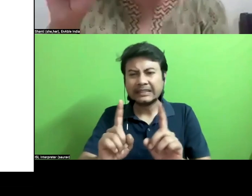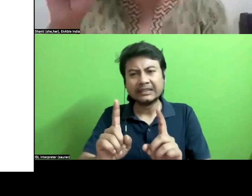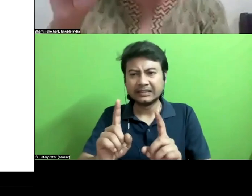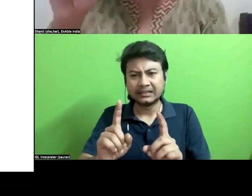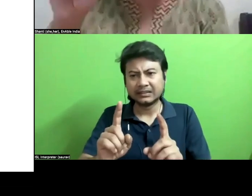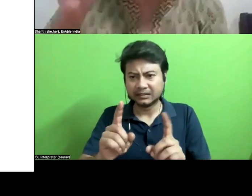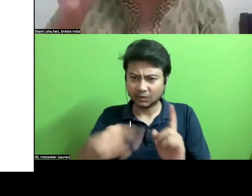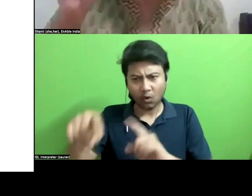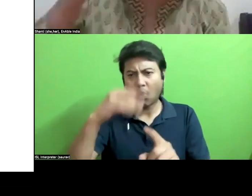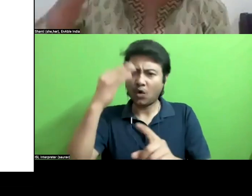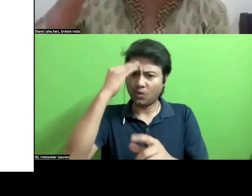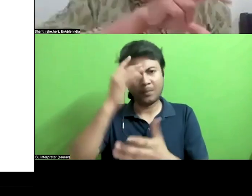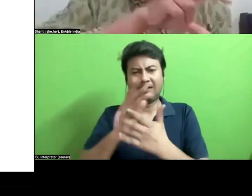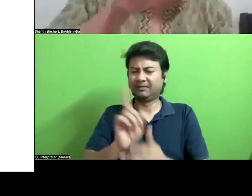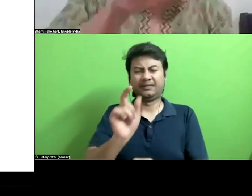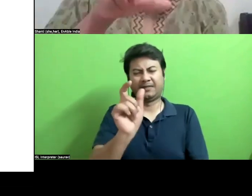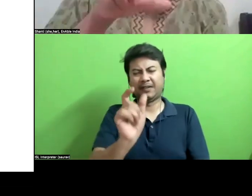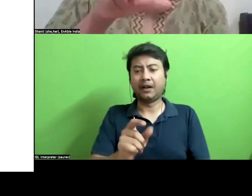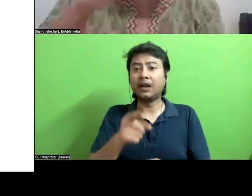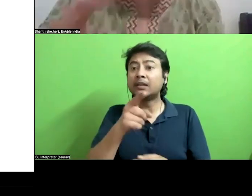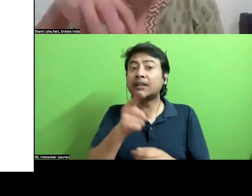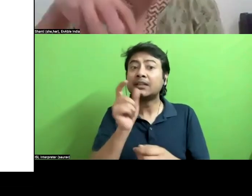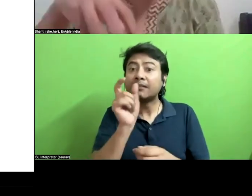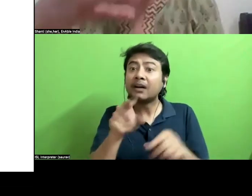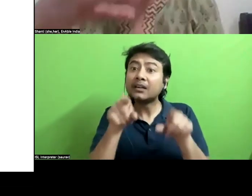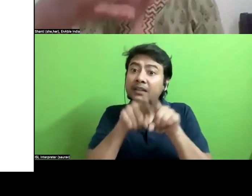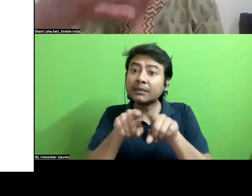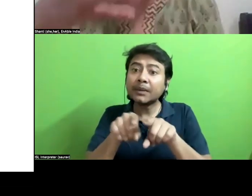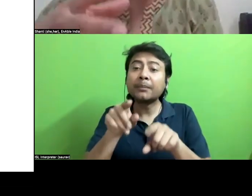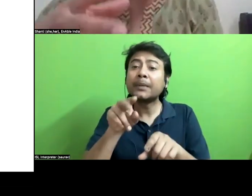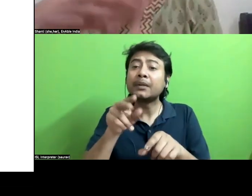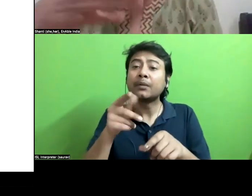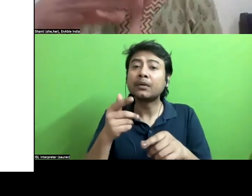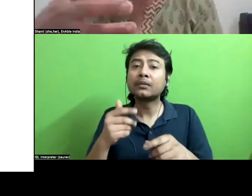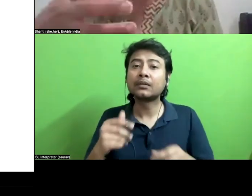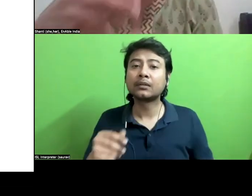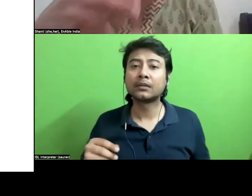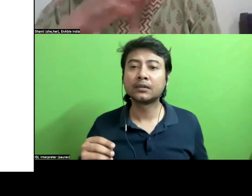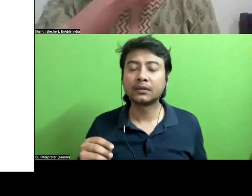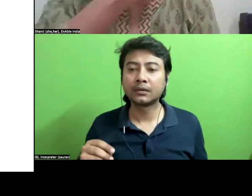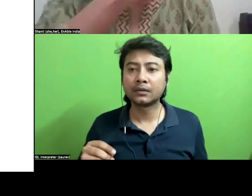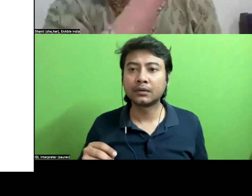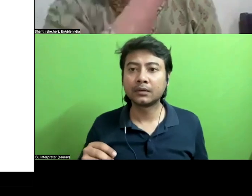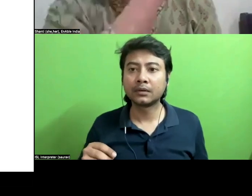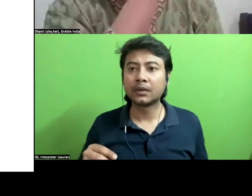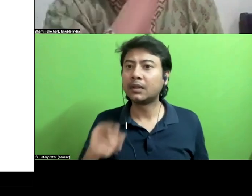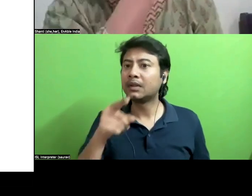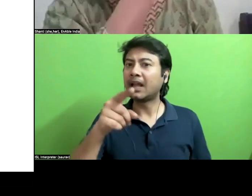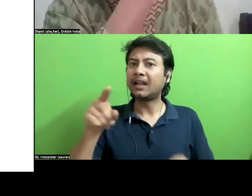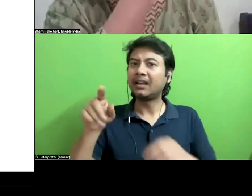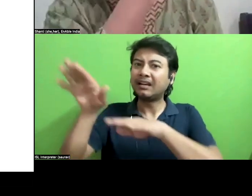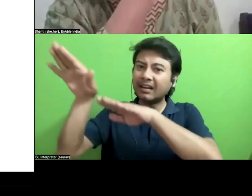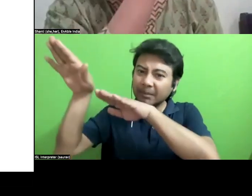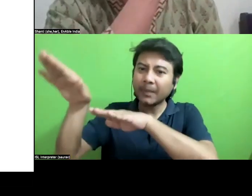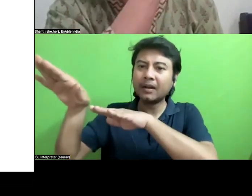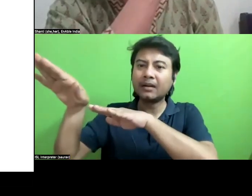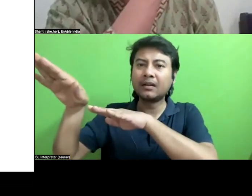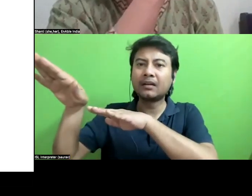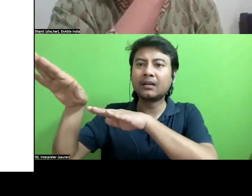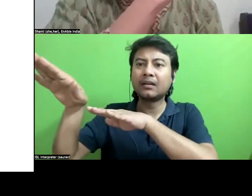old mental models. It keeps the bad narrative that you're dependent, your life is over intact.